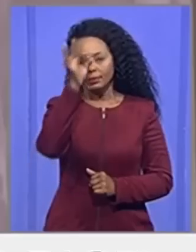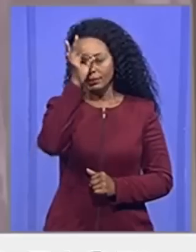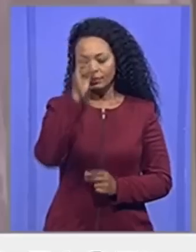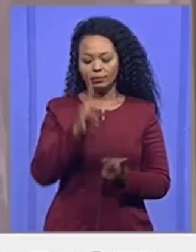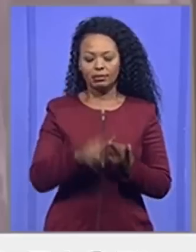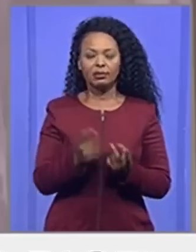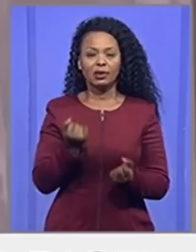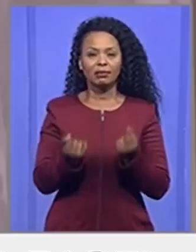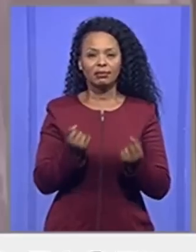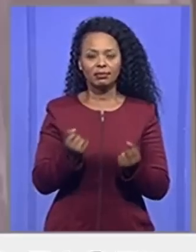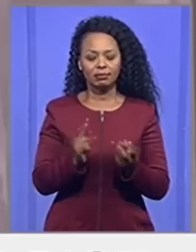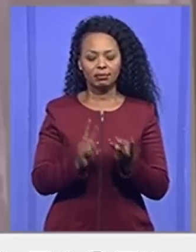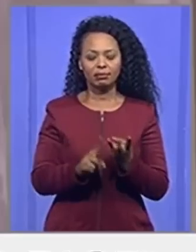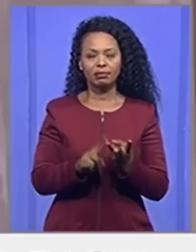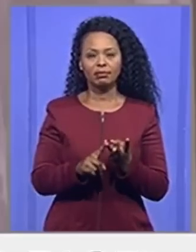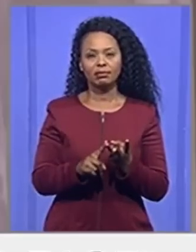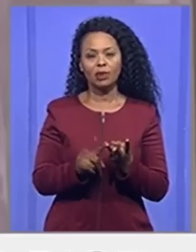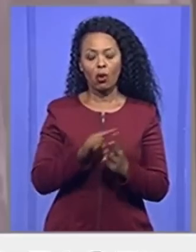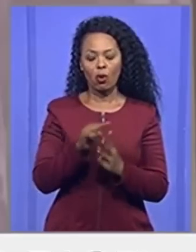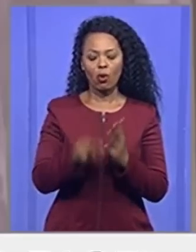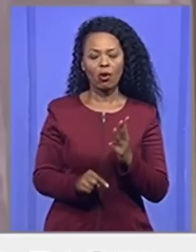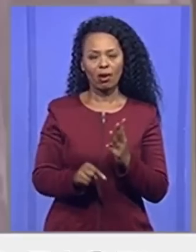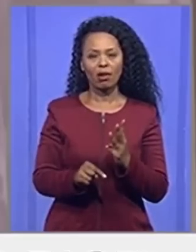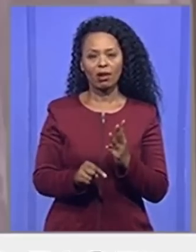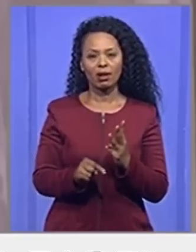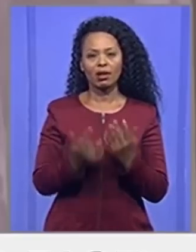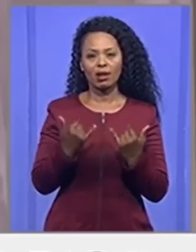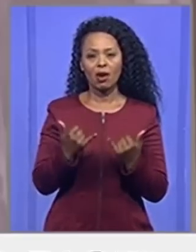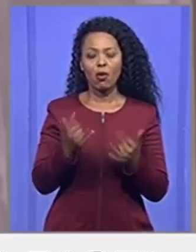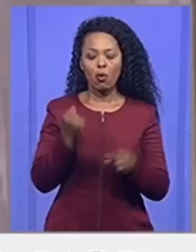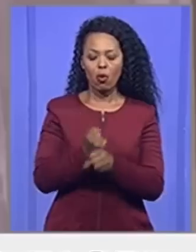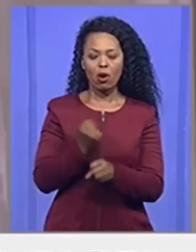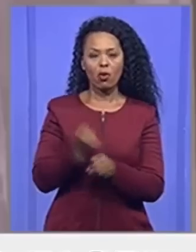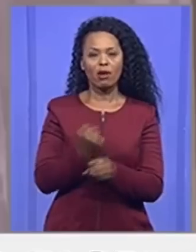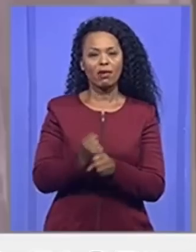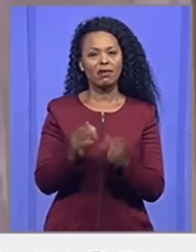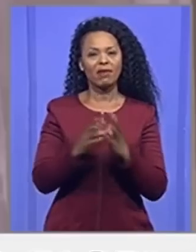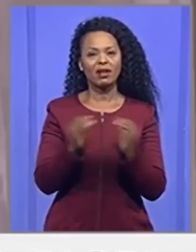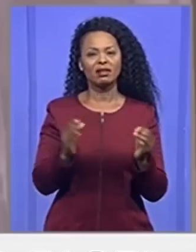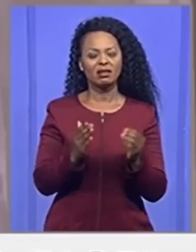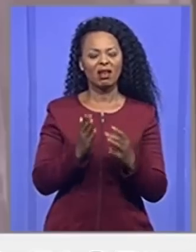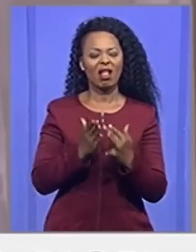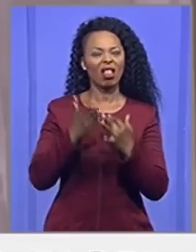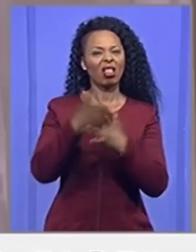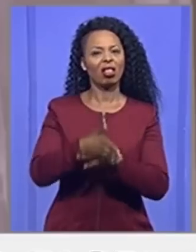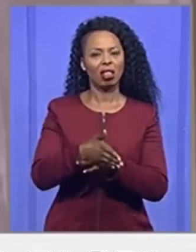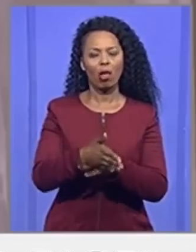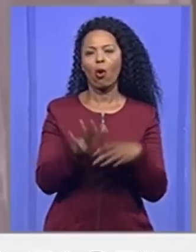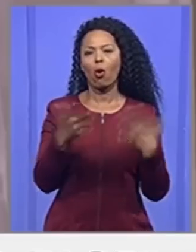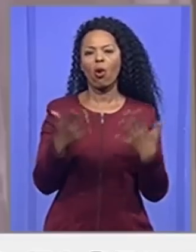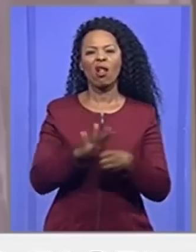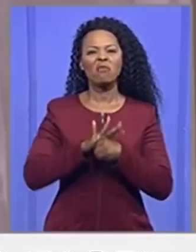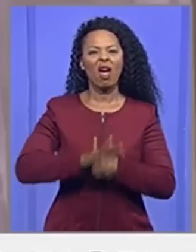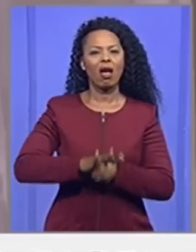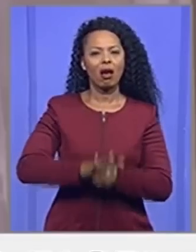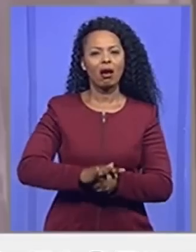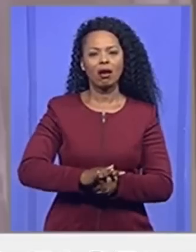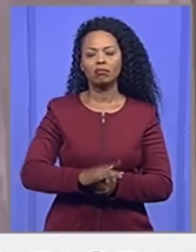and be given enough space to complete their work without undue pressure or any form